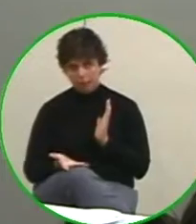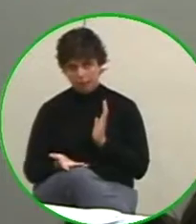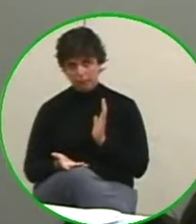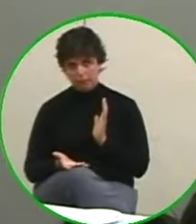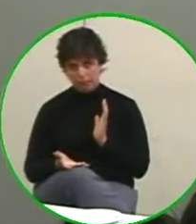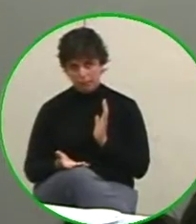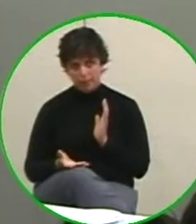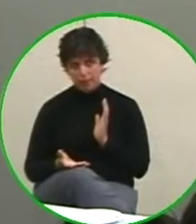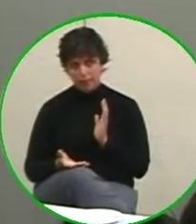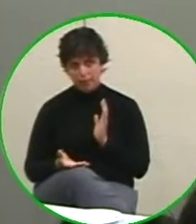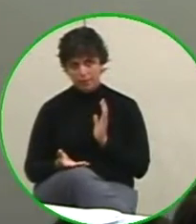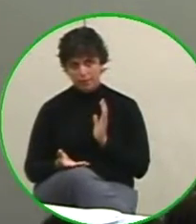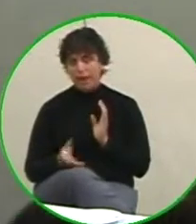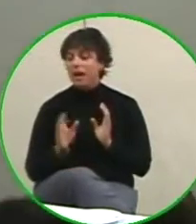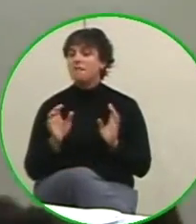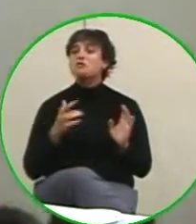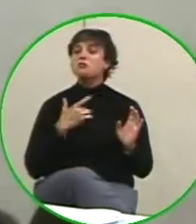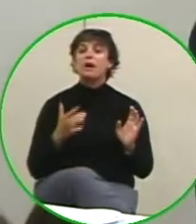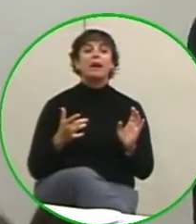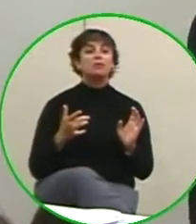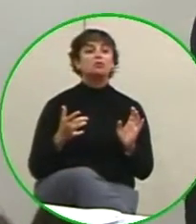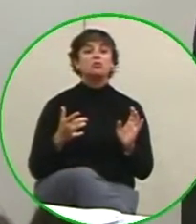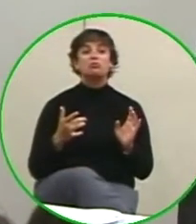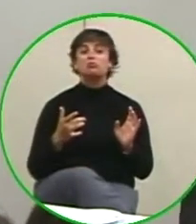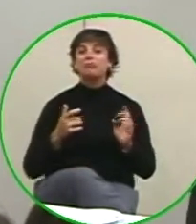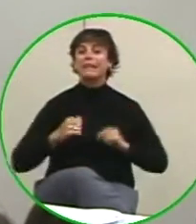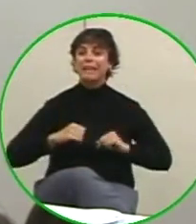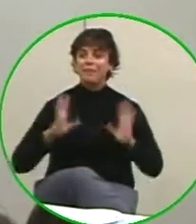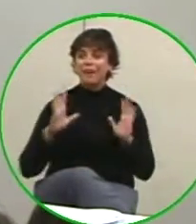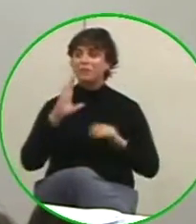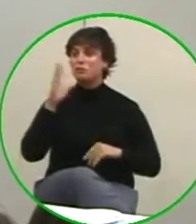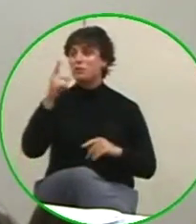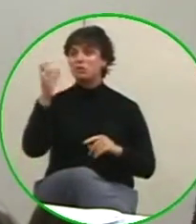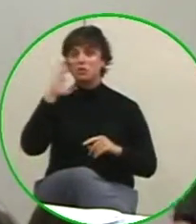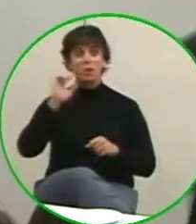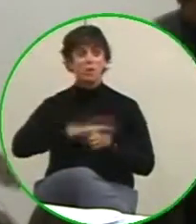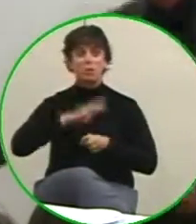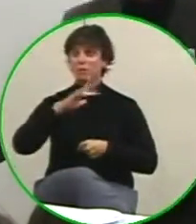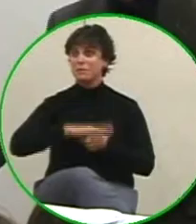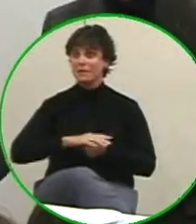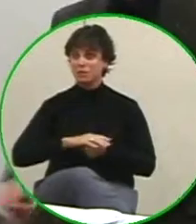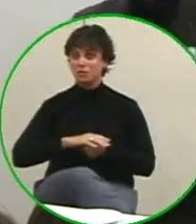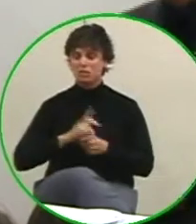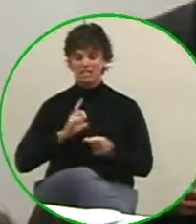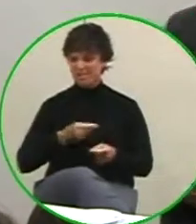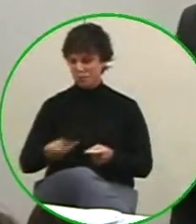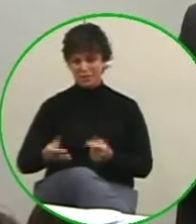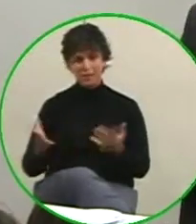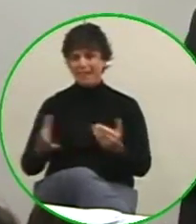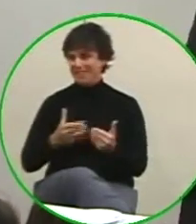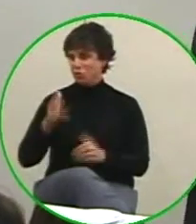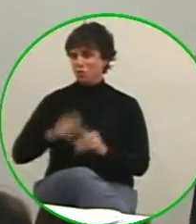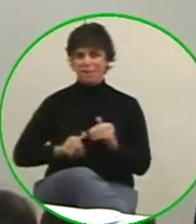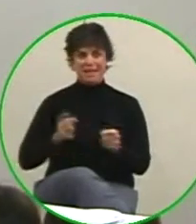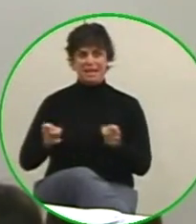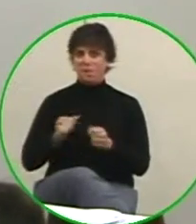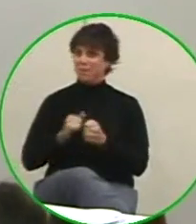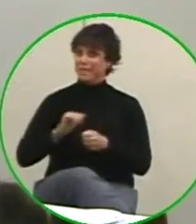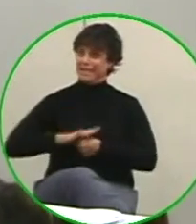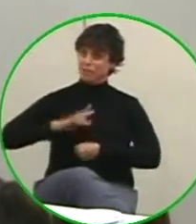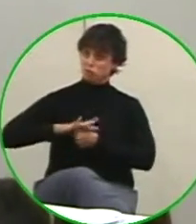And if your likelihood of giving in the future because you know that they're going to throw a temper tantrum is just give them, it's a whole lot easier than dealing with the